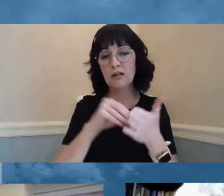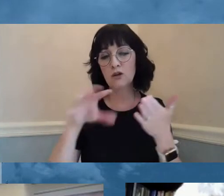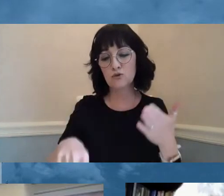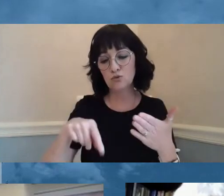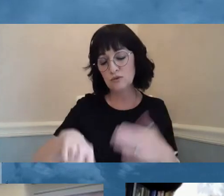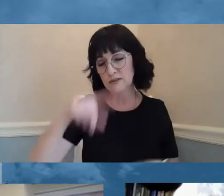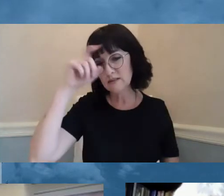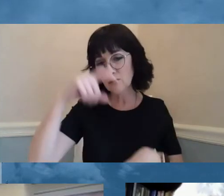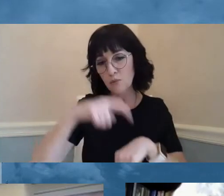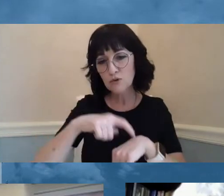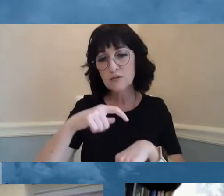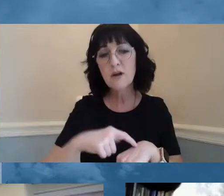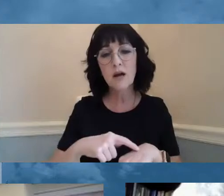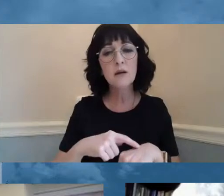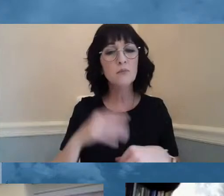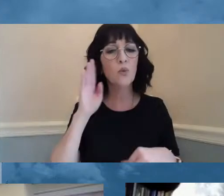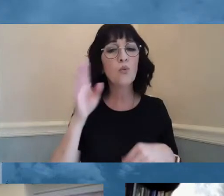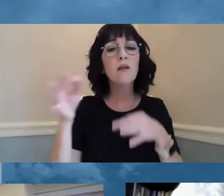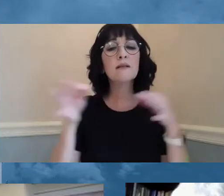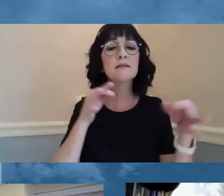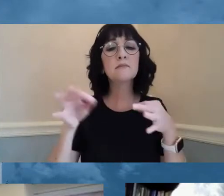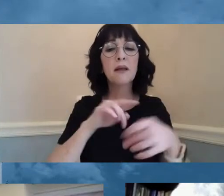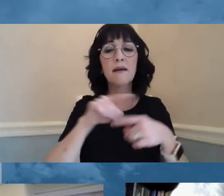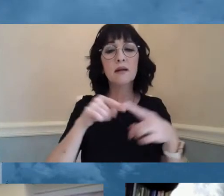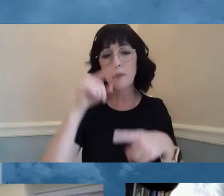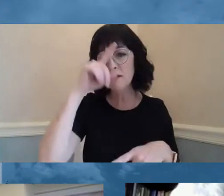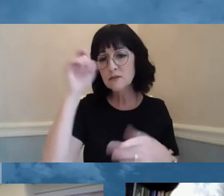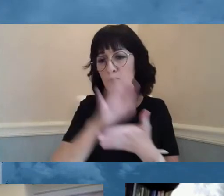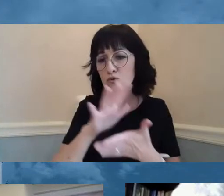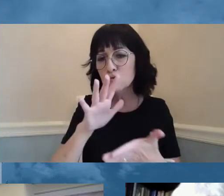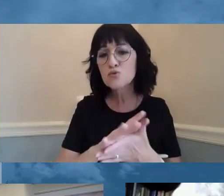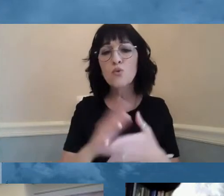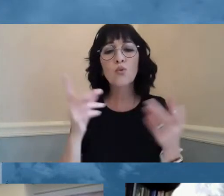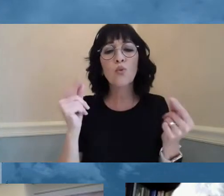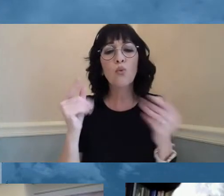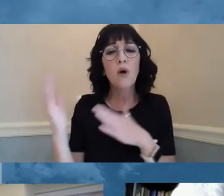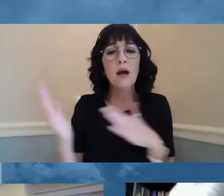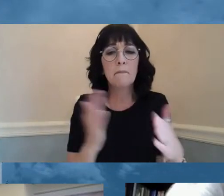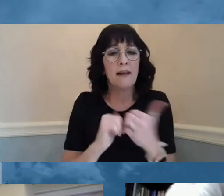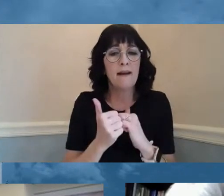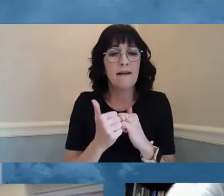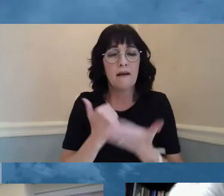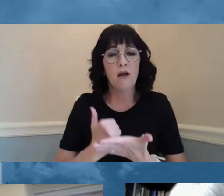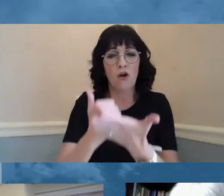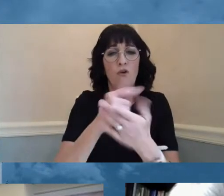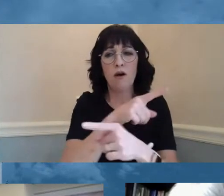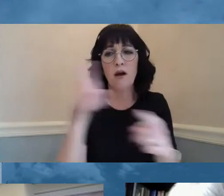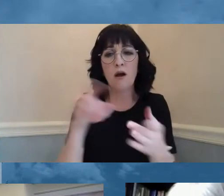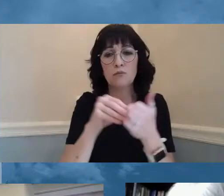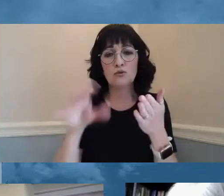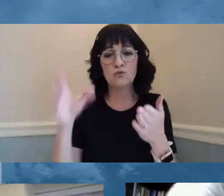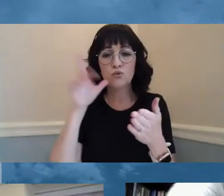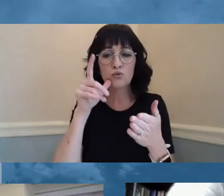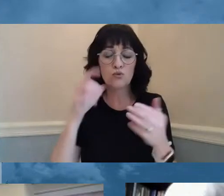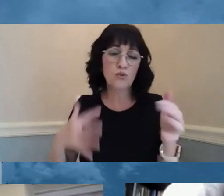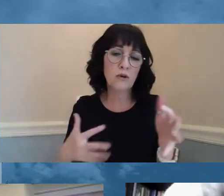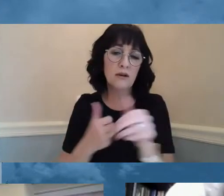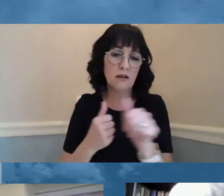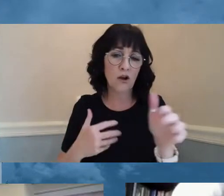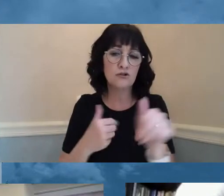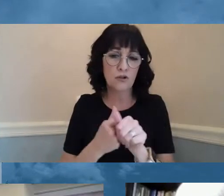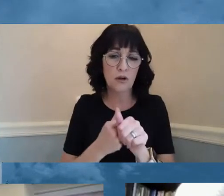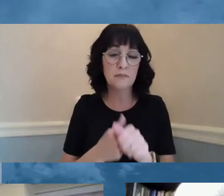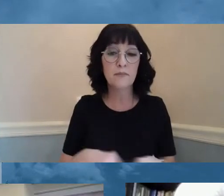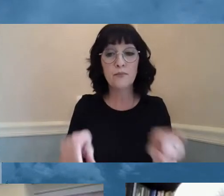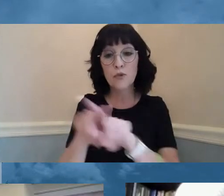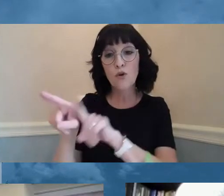And she and her team have come up with a great plan for doing that. We also have Pam, our sign language expert